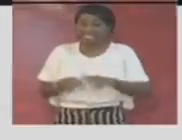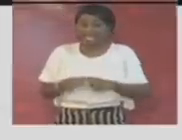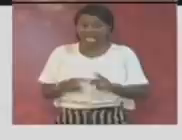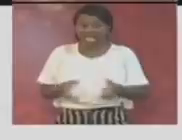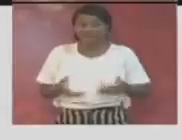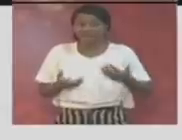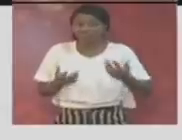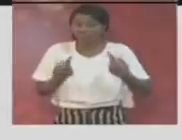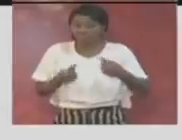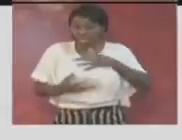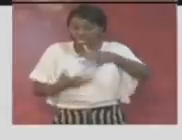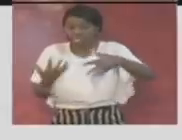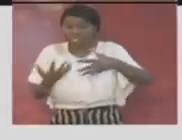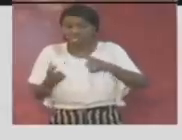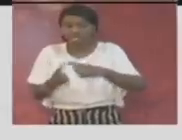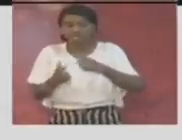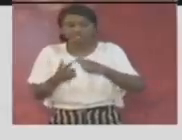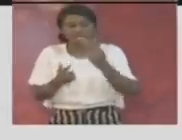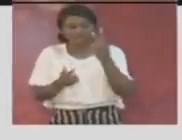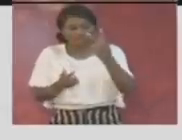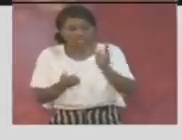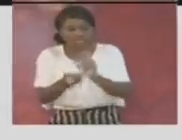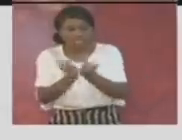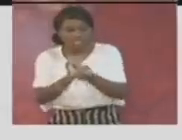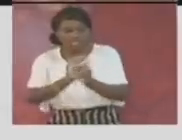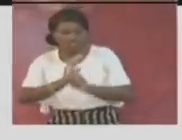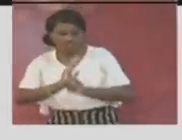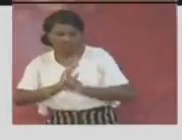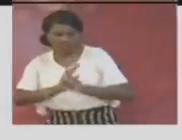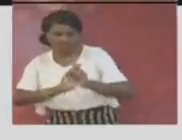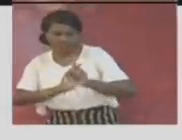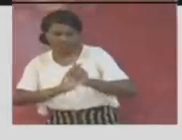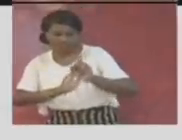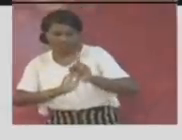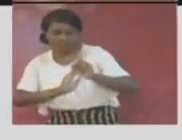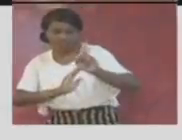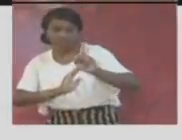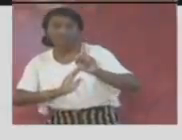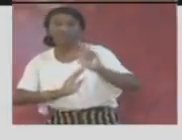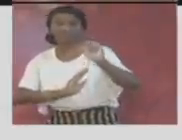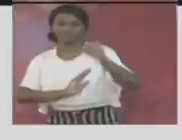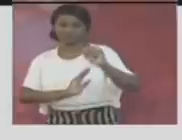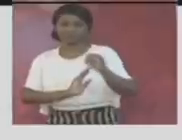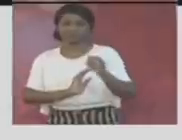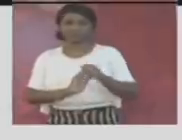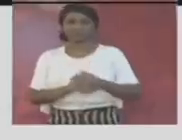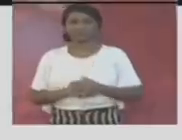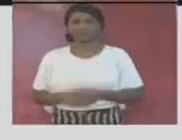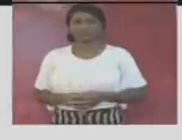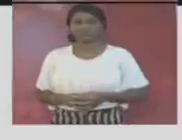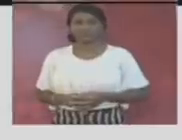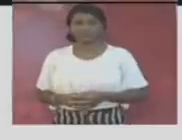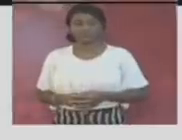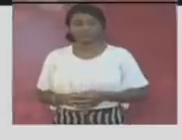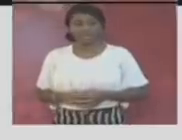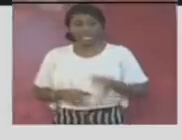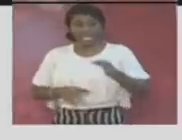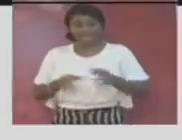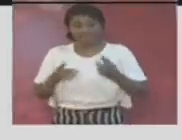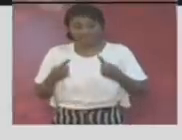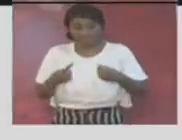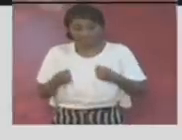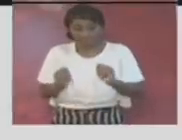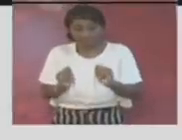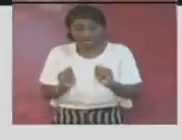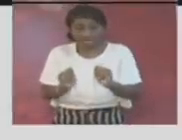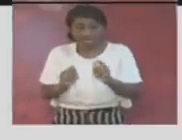up in changes, in inflections and reflections in the numbers of cases on a daily basis. So if we keep as we're going,